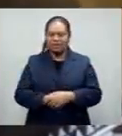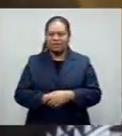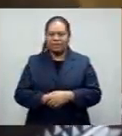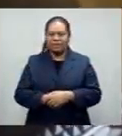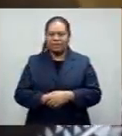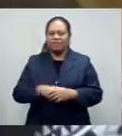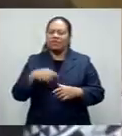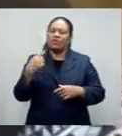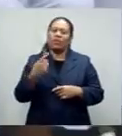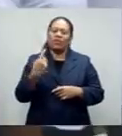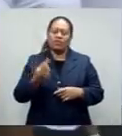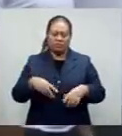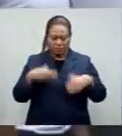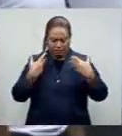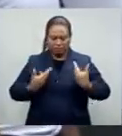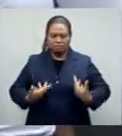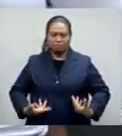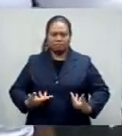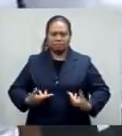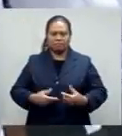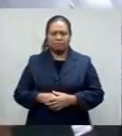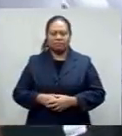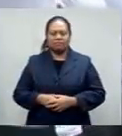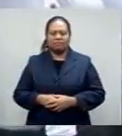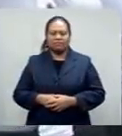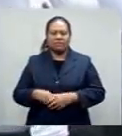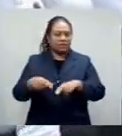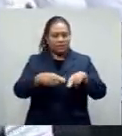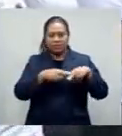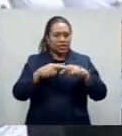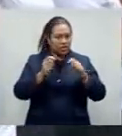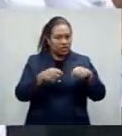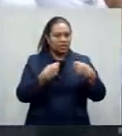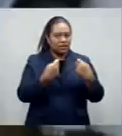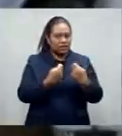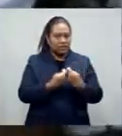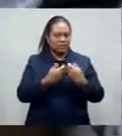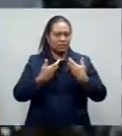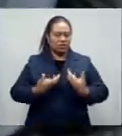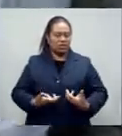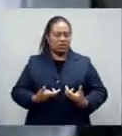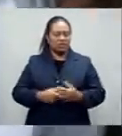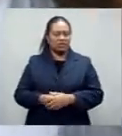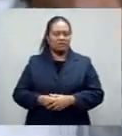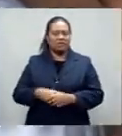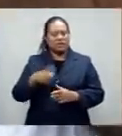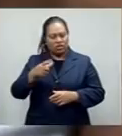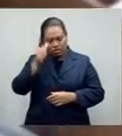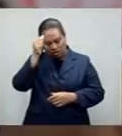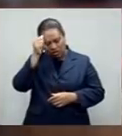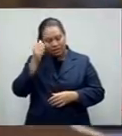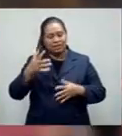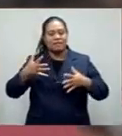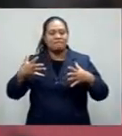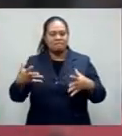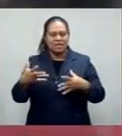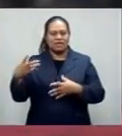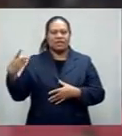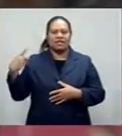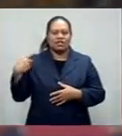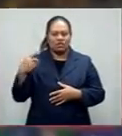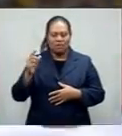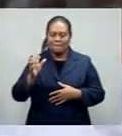is going to be whoever's going to be in that first 15, it's going to be a big task for us. So the most